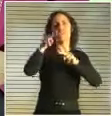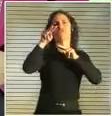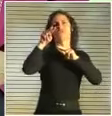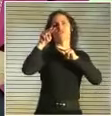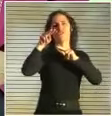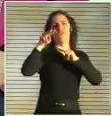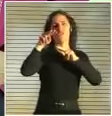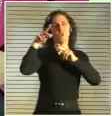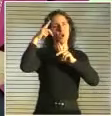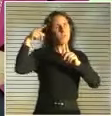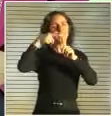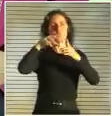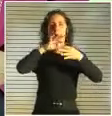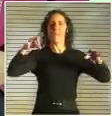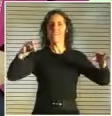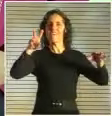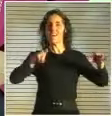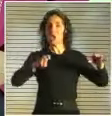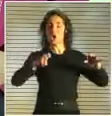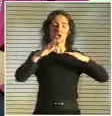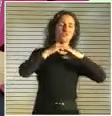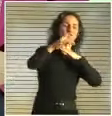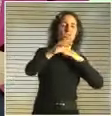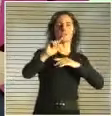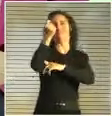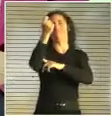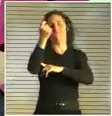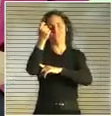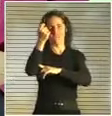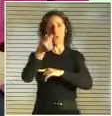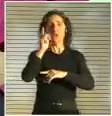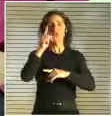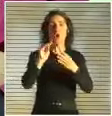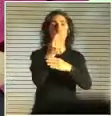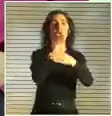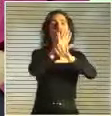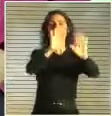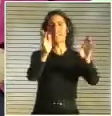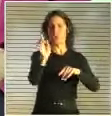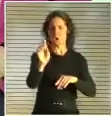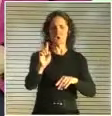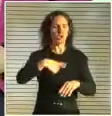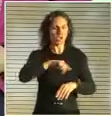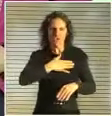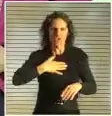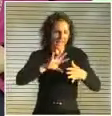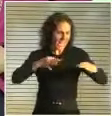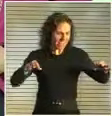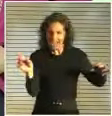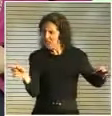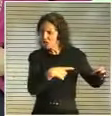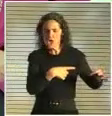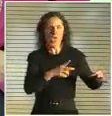to procure green products. It was to green the global supply chain. And in listening to the panel that